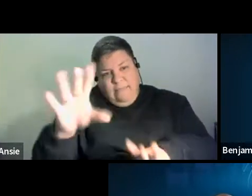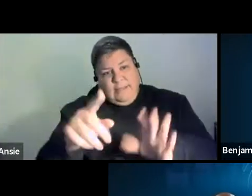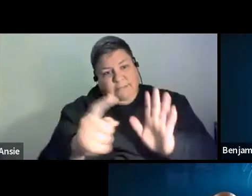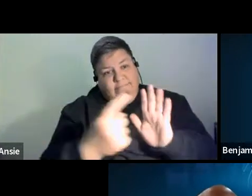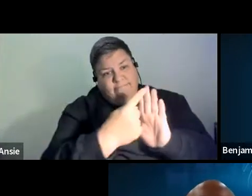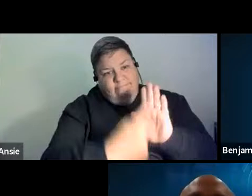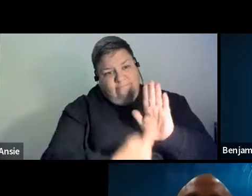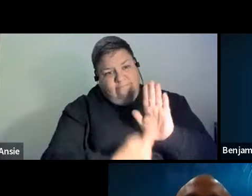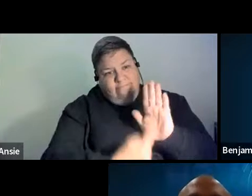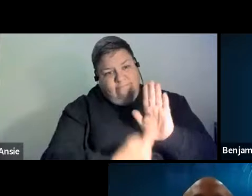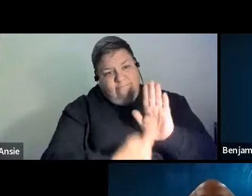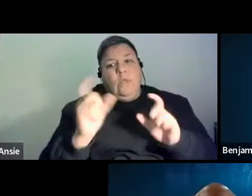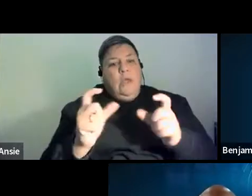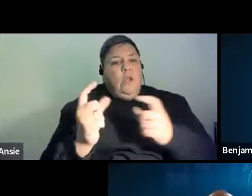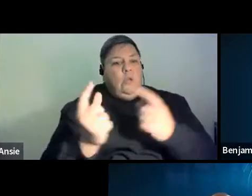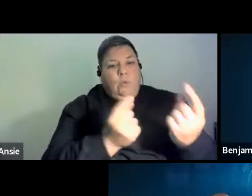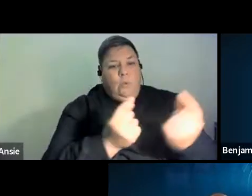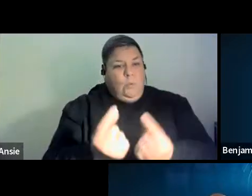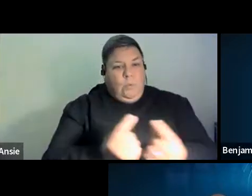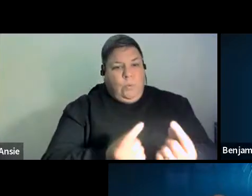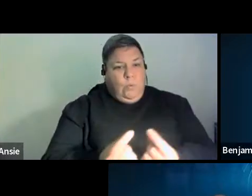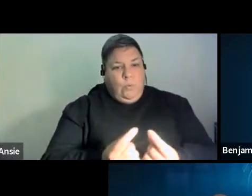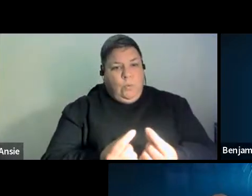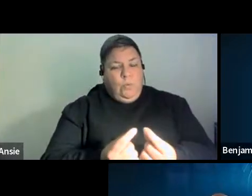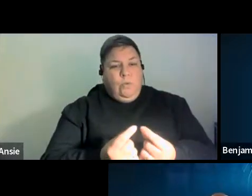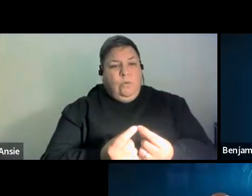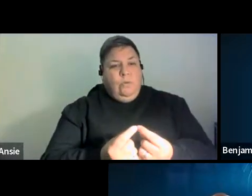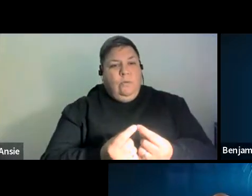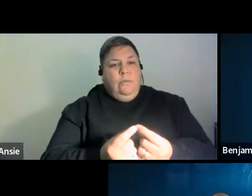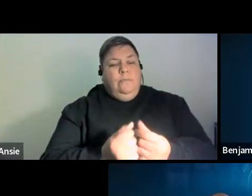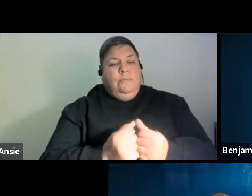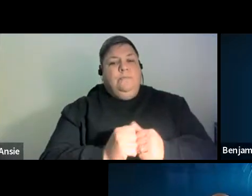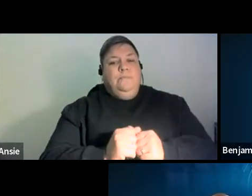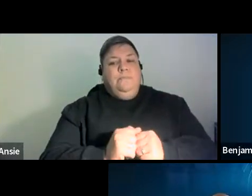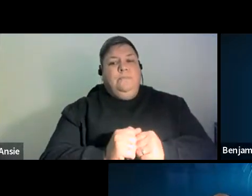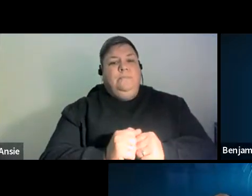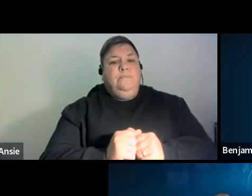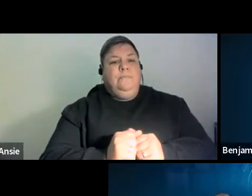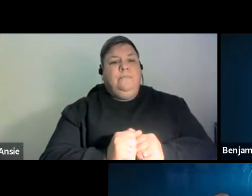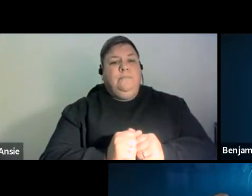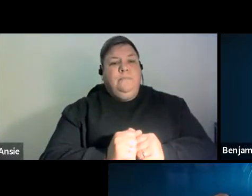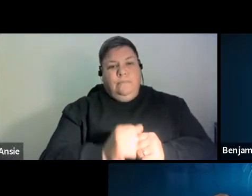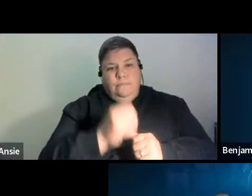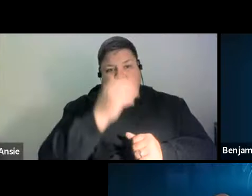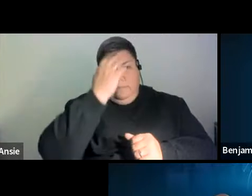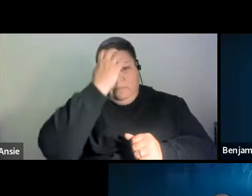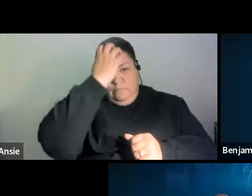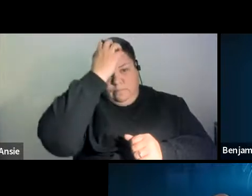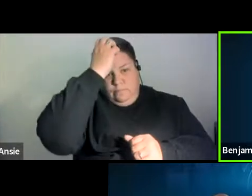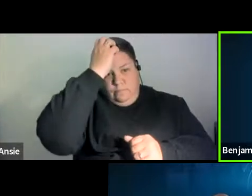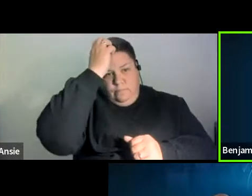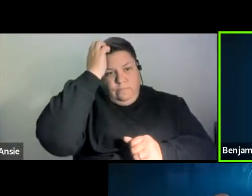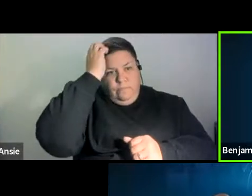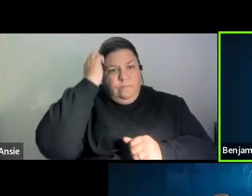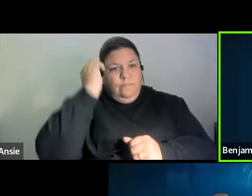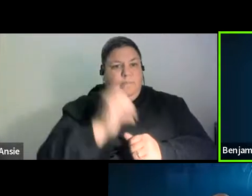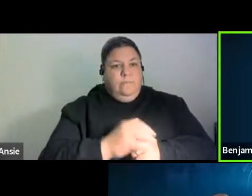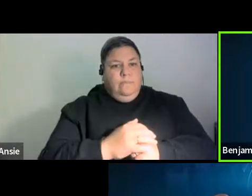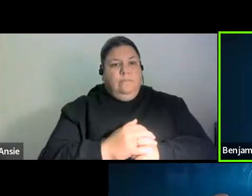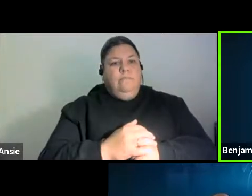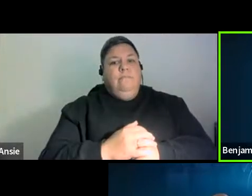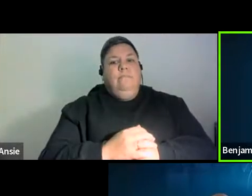we can do the necessary for them and also submit the outstanding returns. Thank you, Program Director. Thank you so